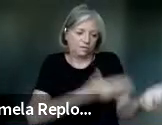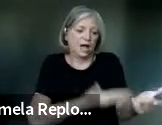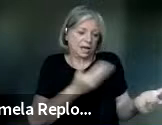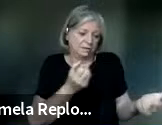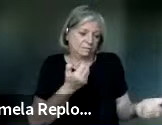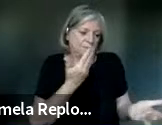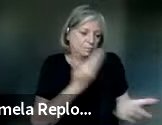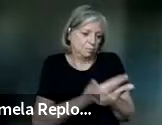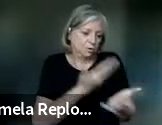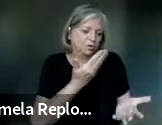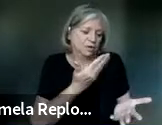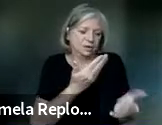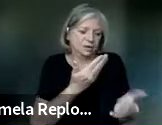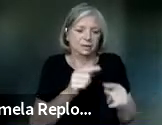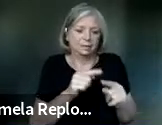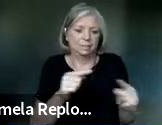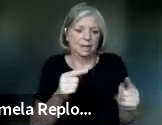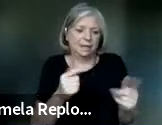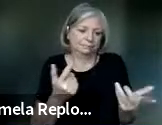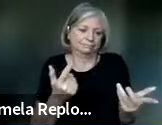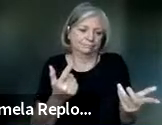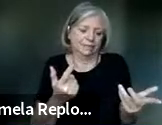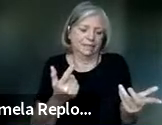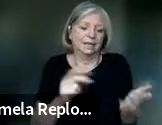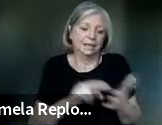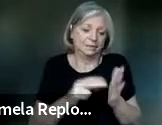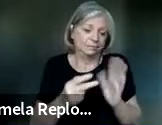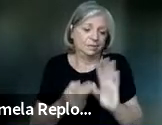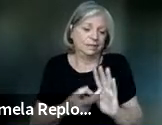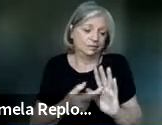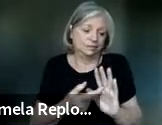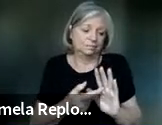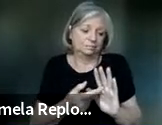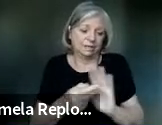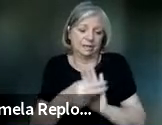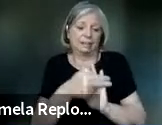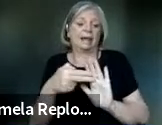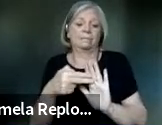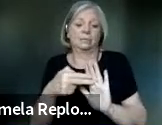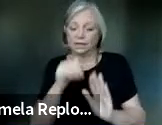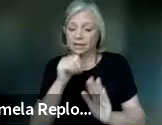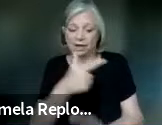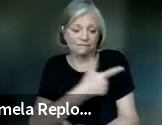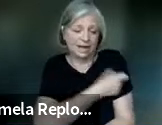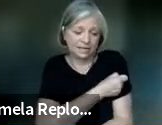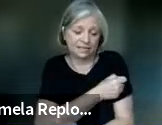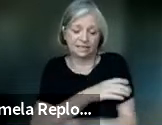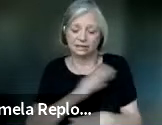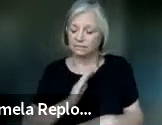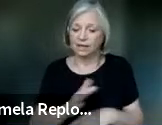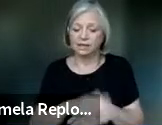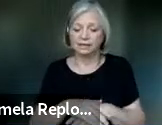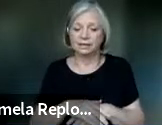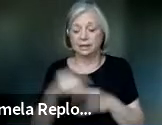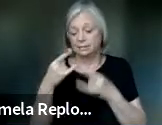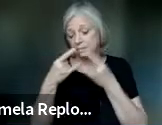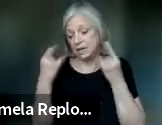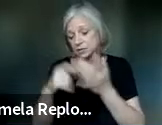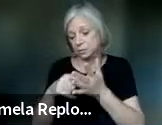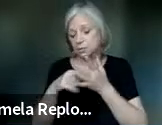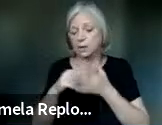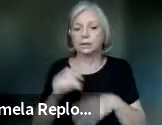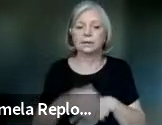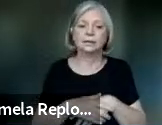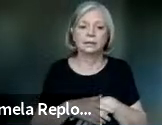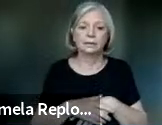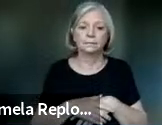are treated as unvaccinated. So that's one thing. And then another comment I wanted to make, I put it in the chat, but just in case there's people